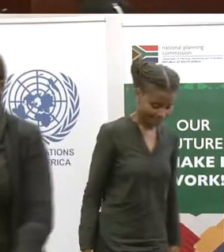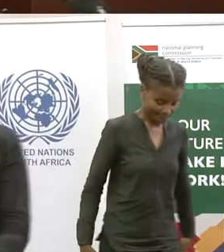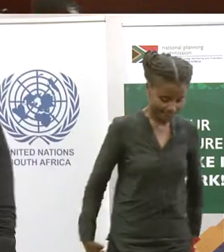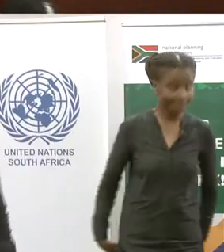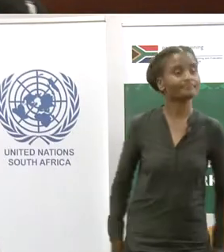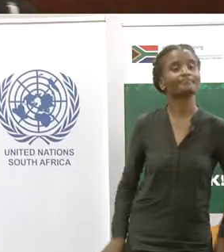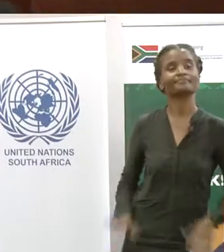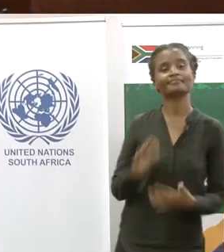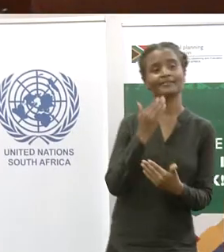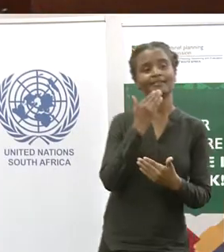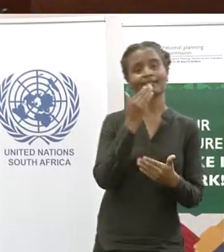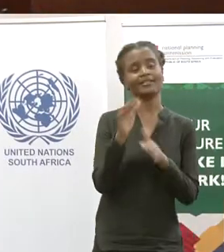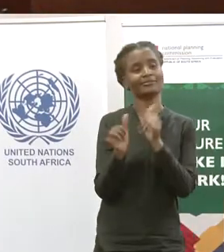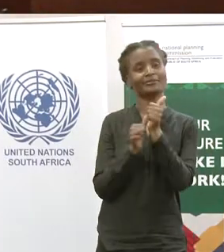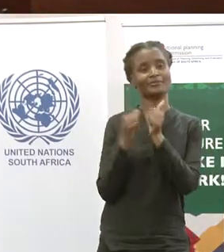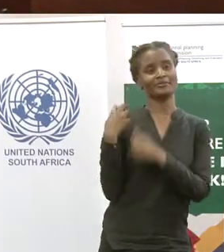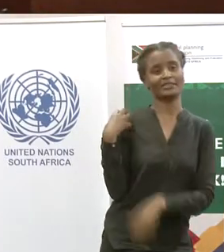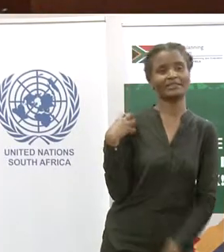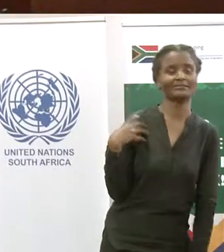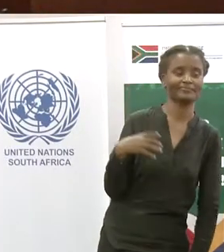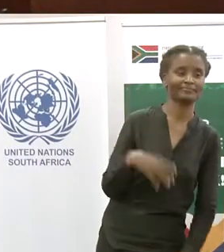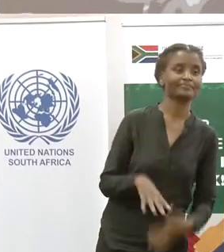Thank you very much, Deputy Minister.